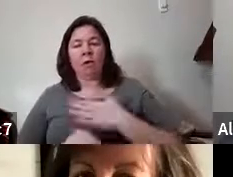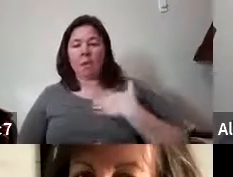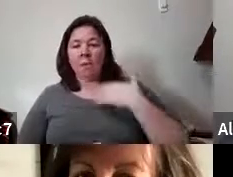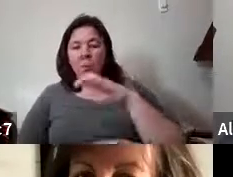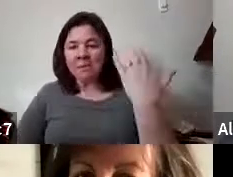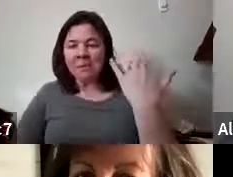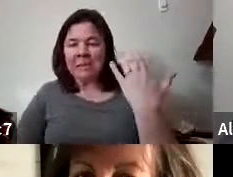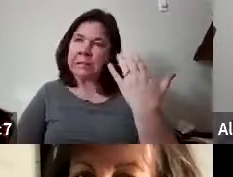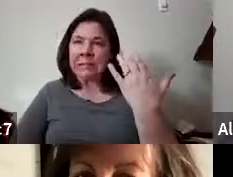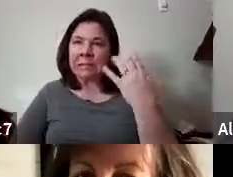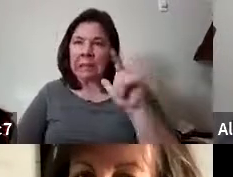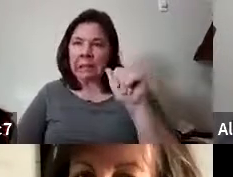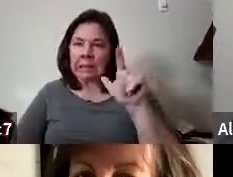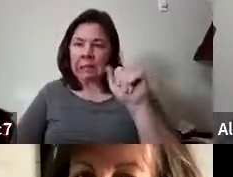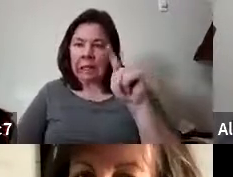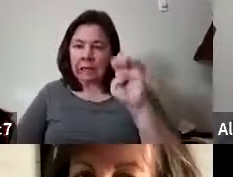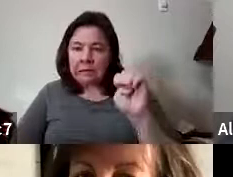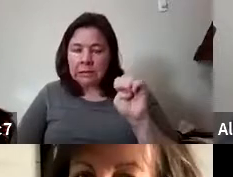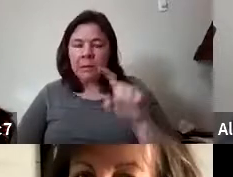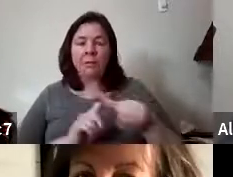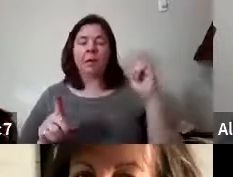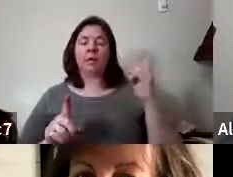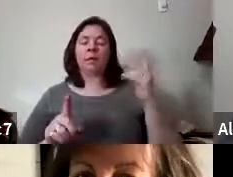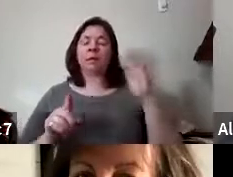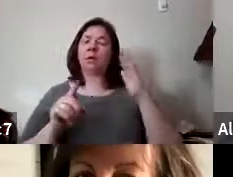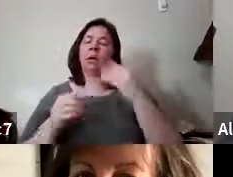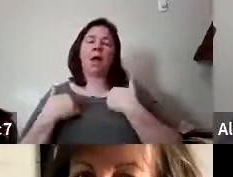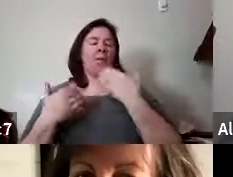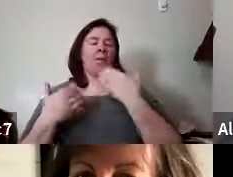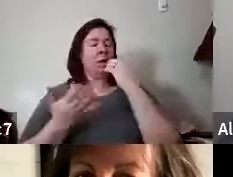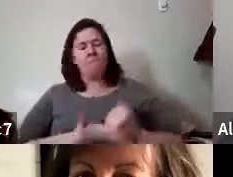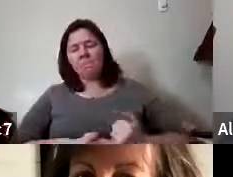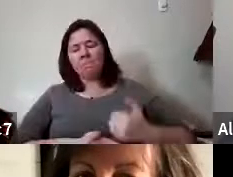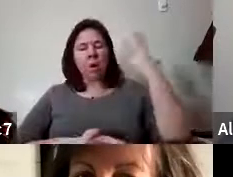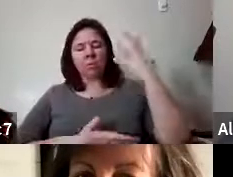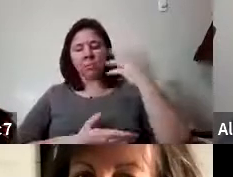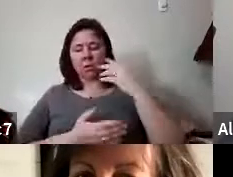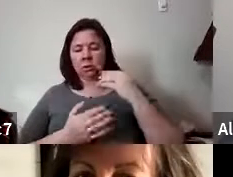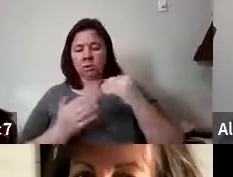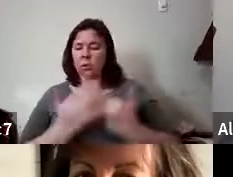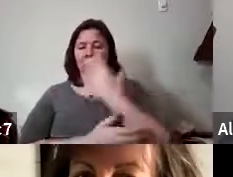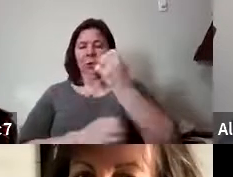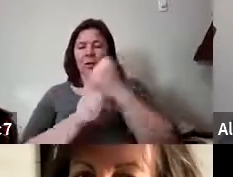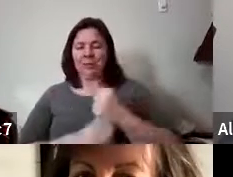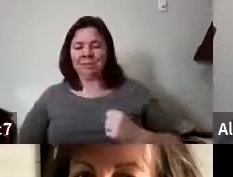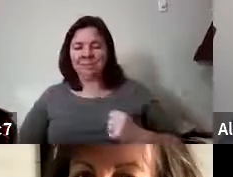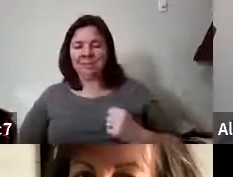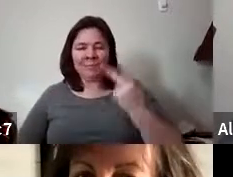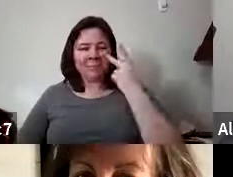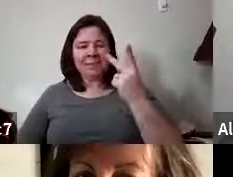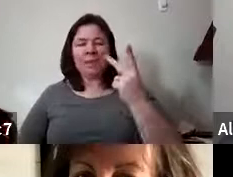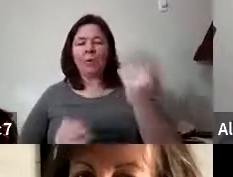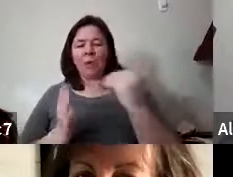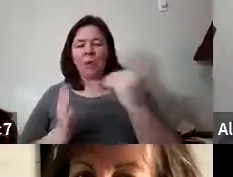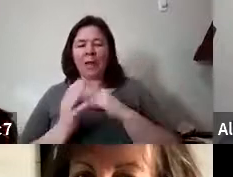know it's belated. And a fantastic, prosperous new year if I don't see you again, but I'm hoping we'll see you all again